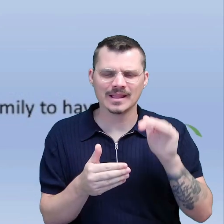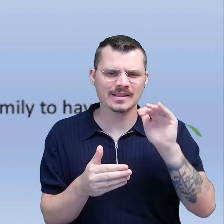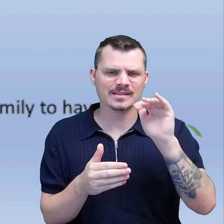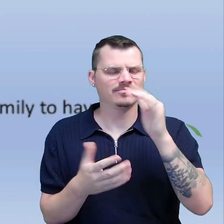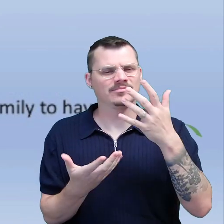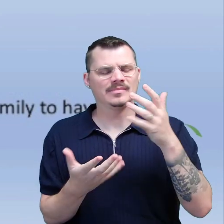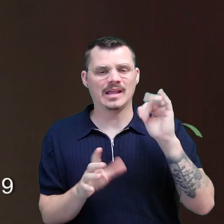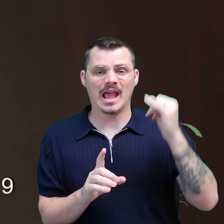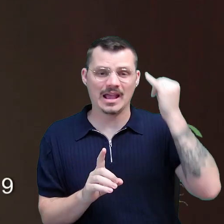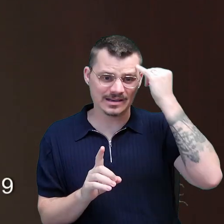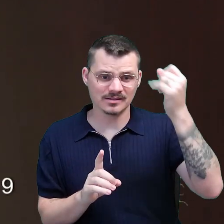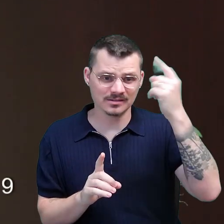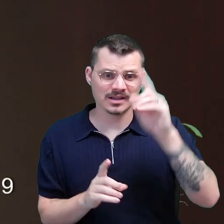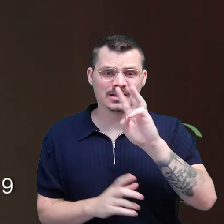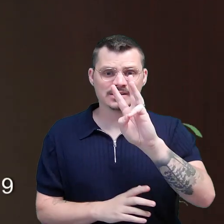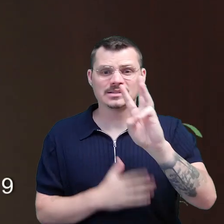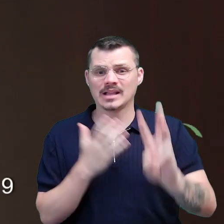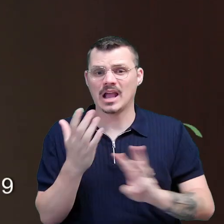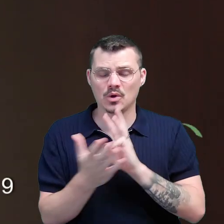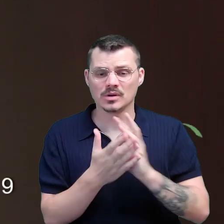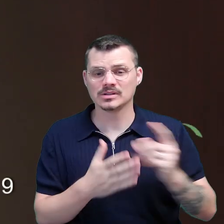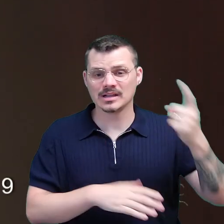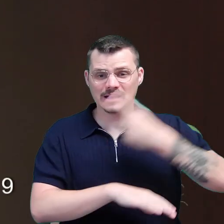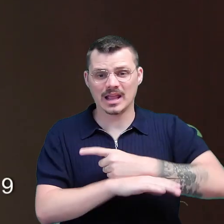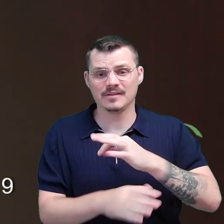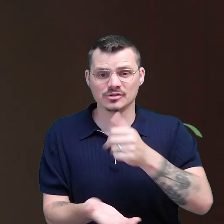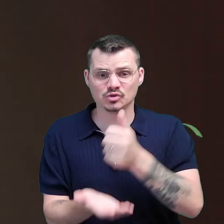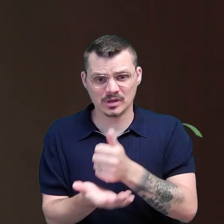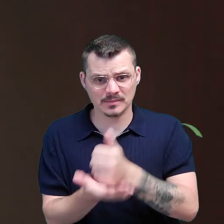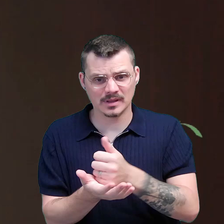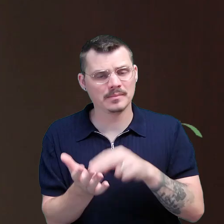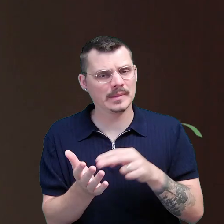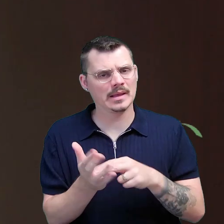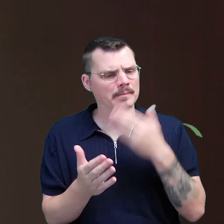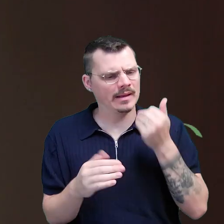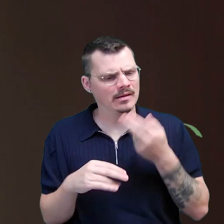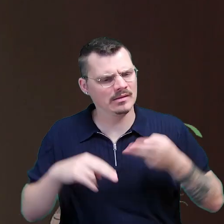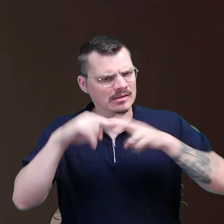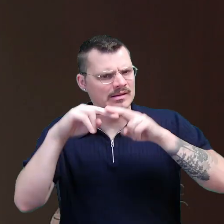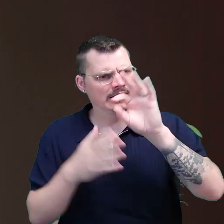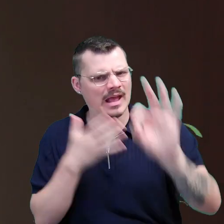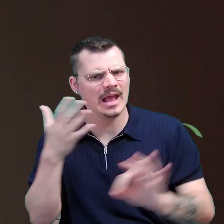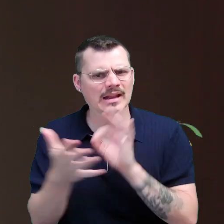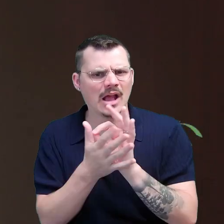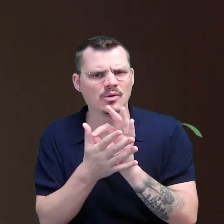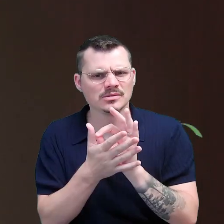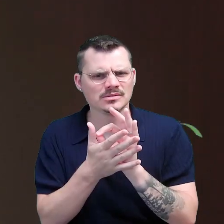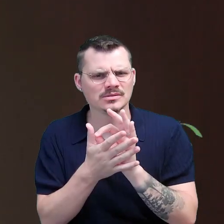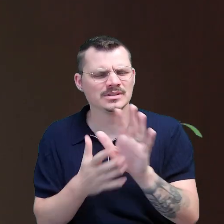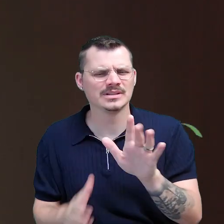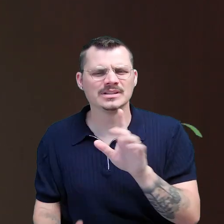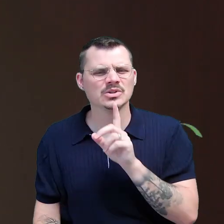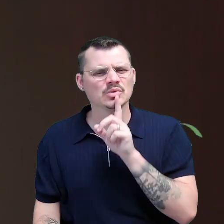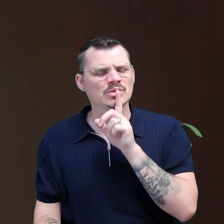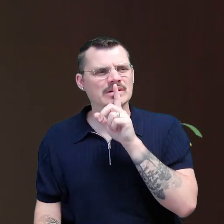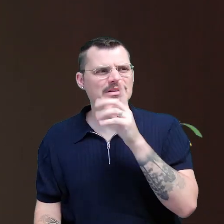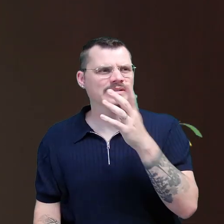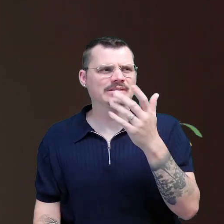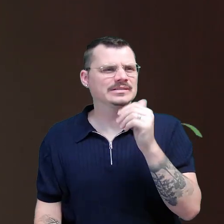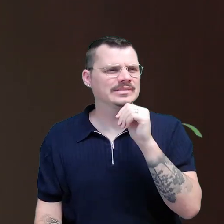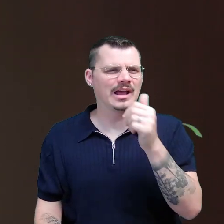that 6 hours a day of treatment is good, so 9 hours a day is better, is really, really